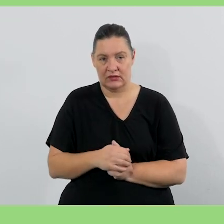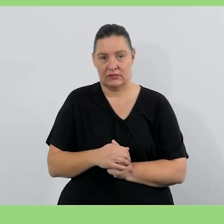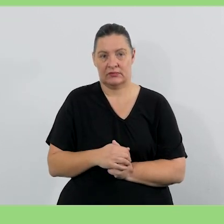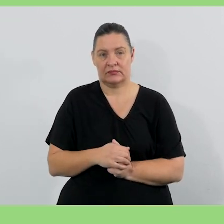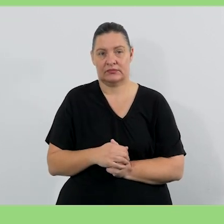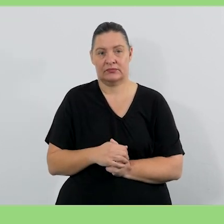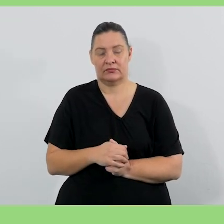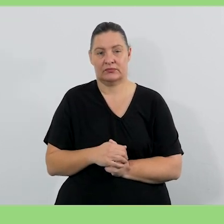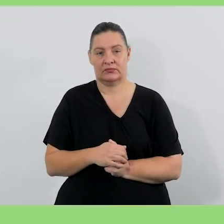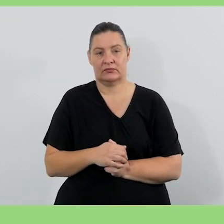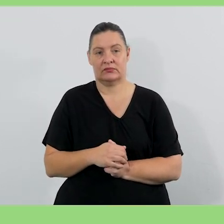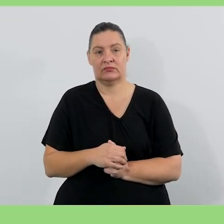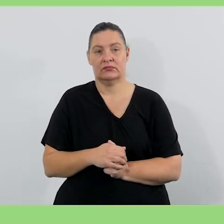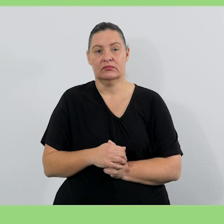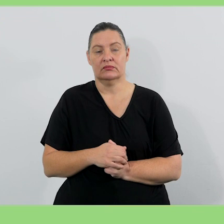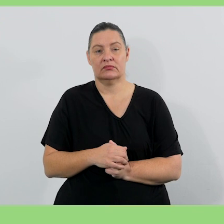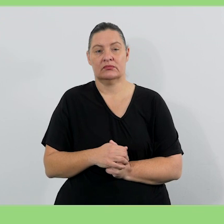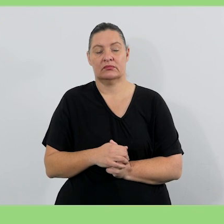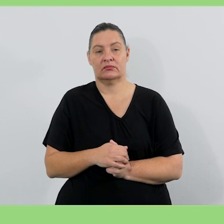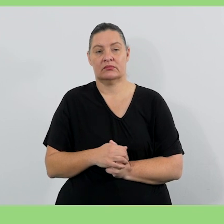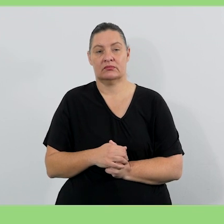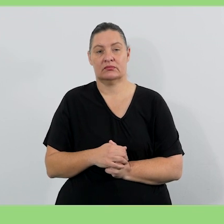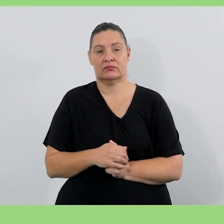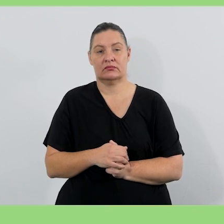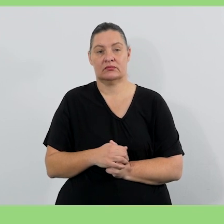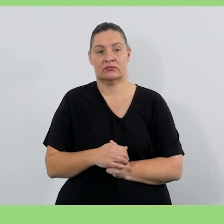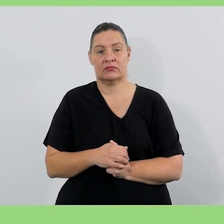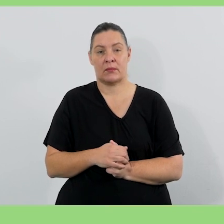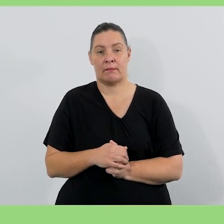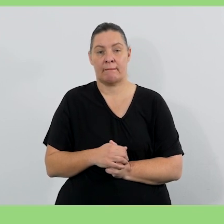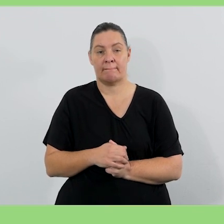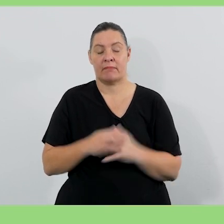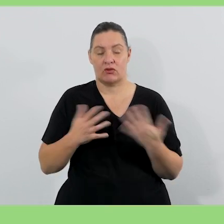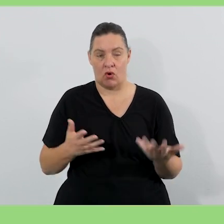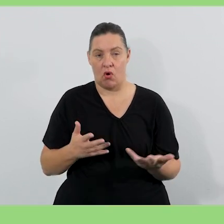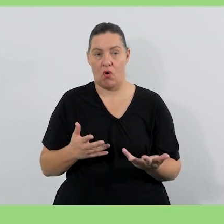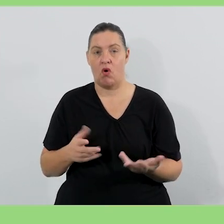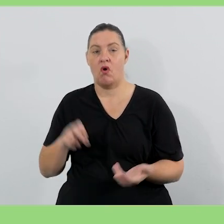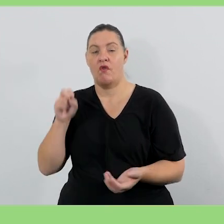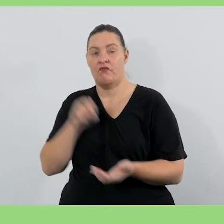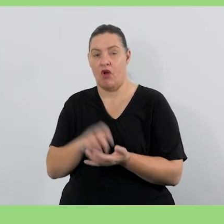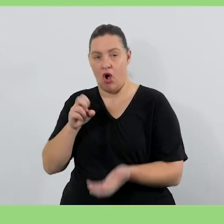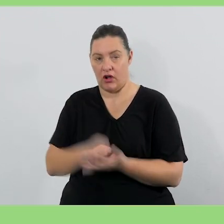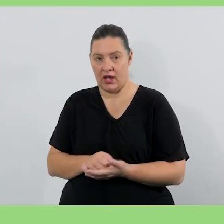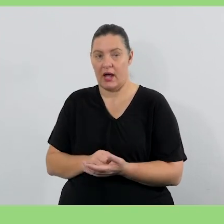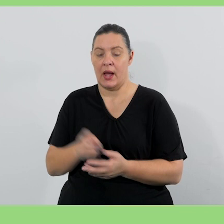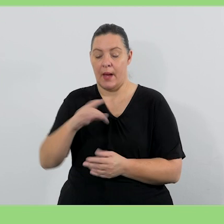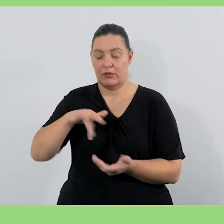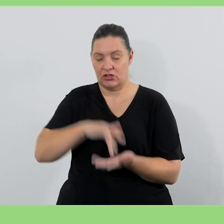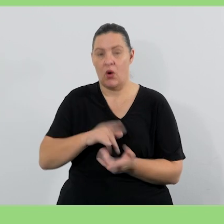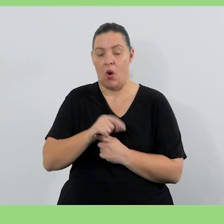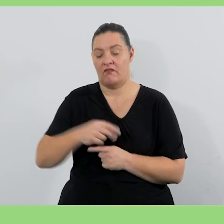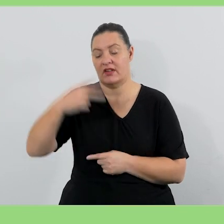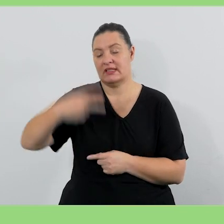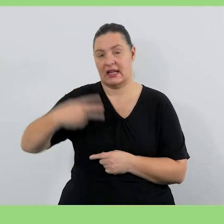here. Right, so we have the frog. So the frog is going to occupy the